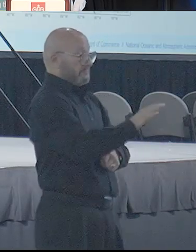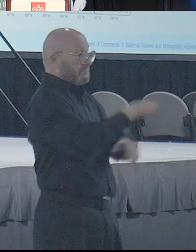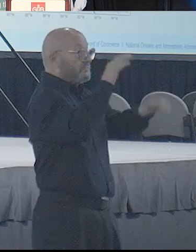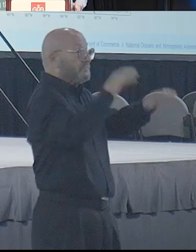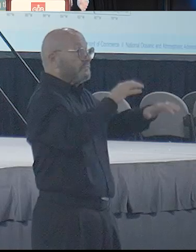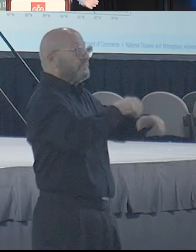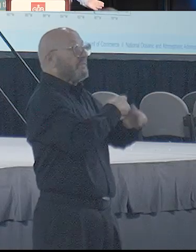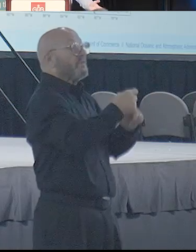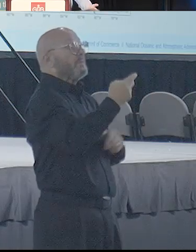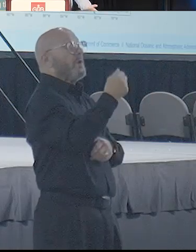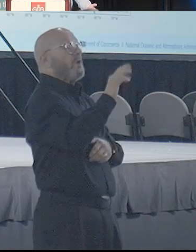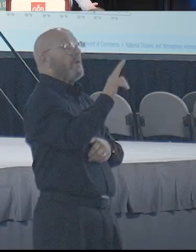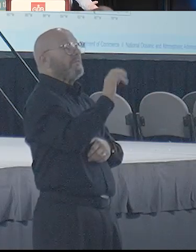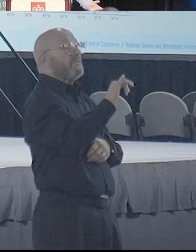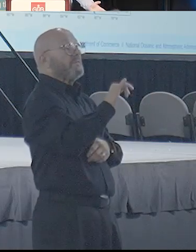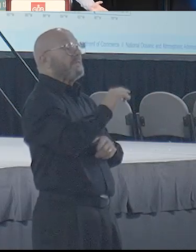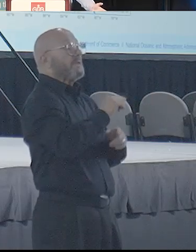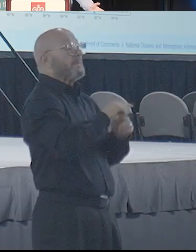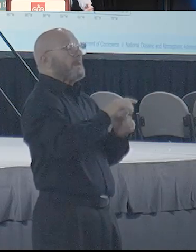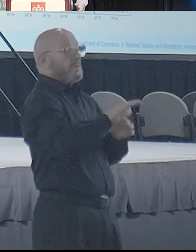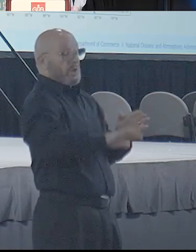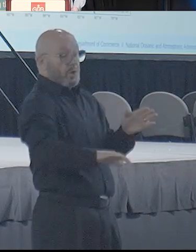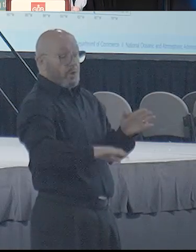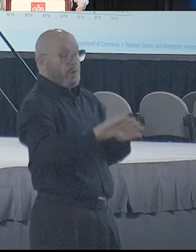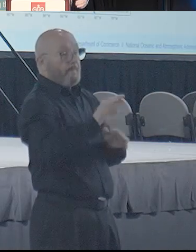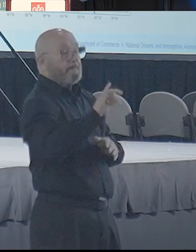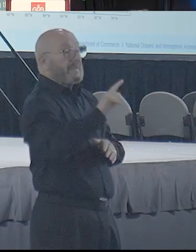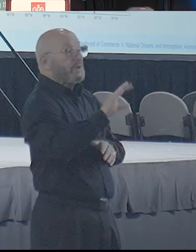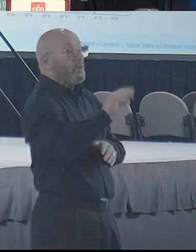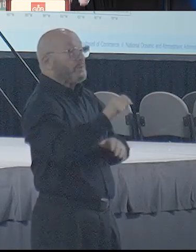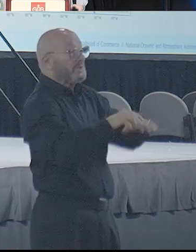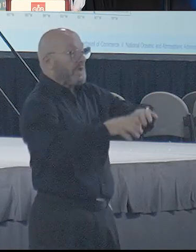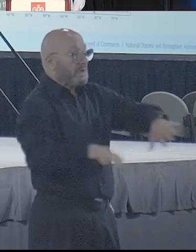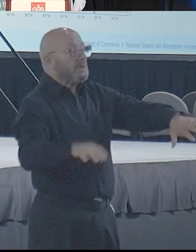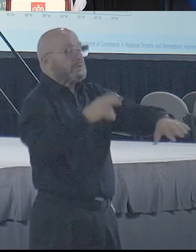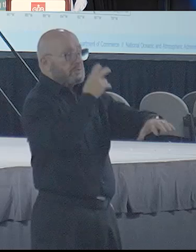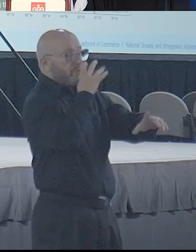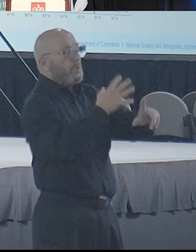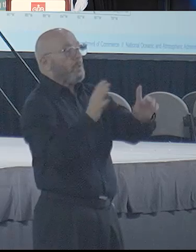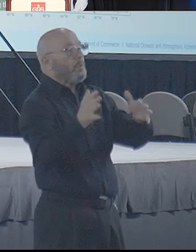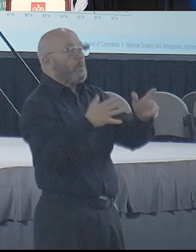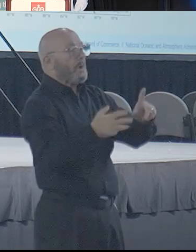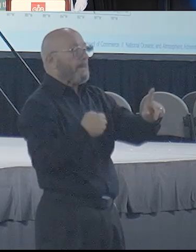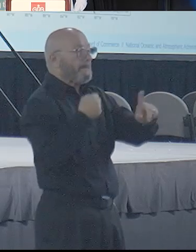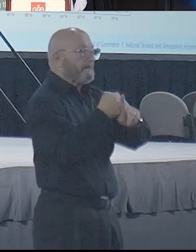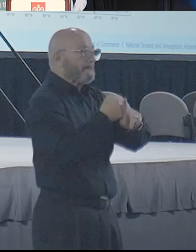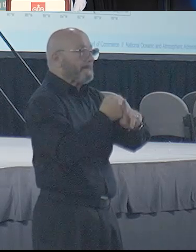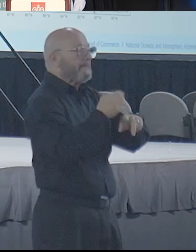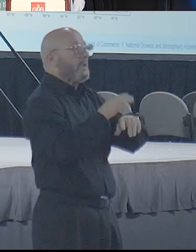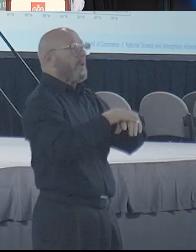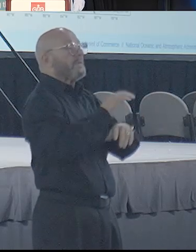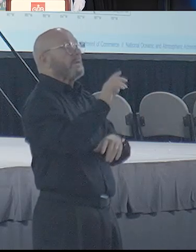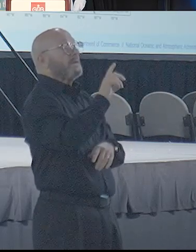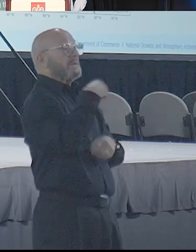from Harvey, but the lower coast, mid-coast, saw the actual wind impacts of a major hurricane in 2017.